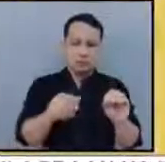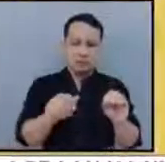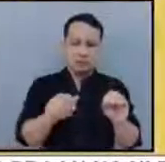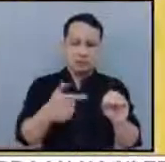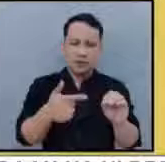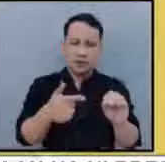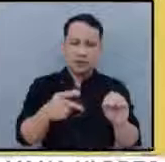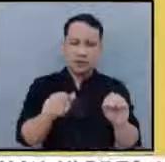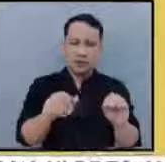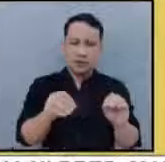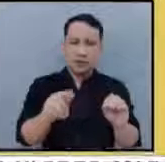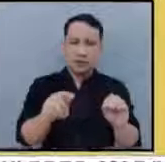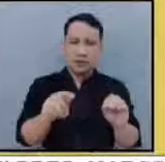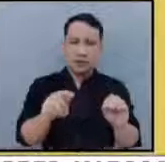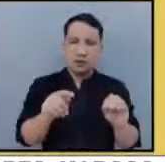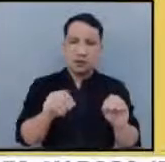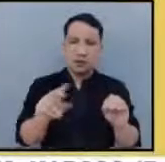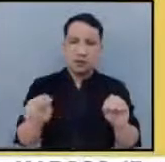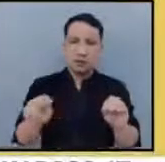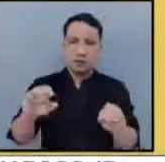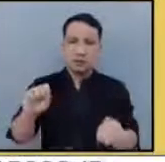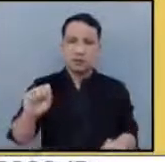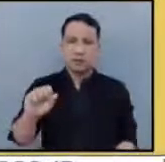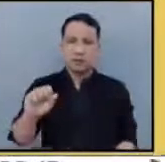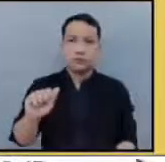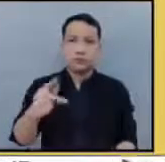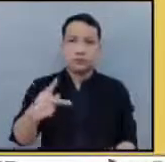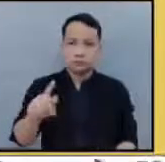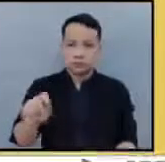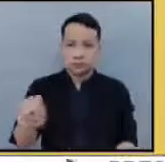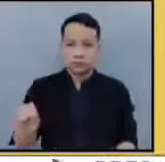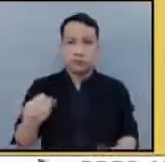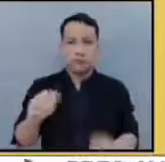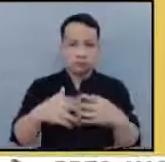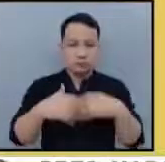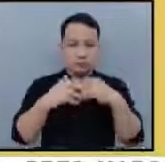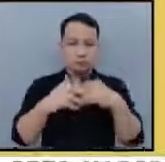Balugo Pagkaon Sakto program was established because